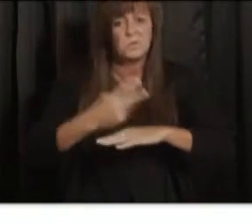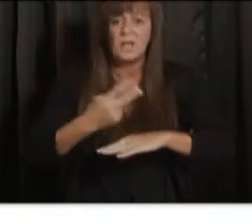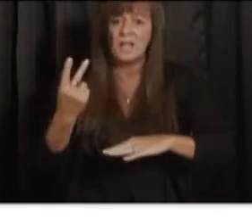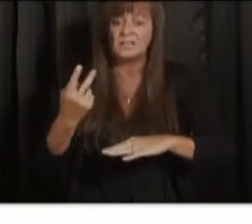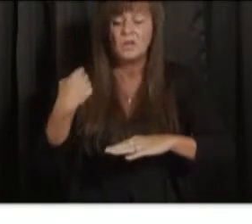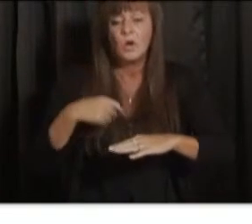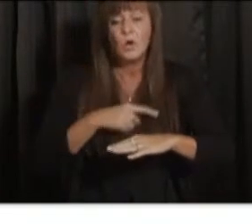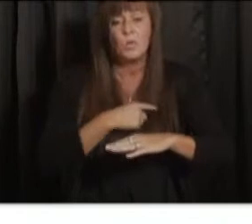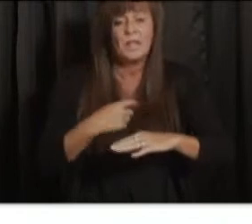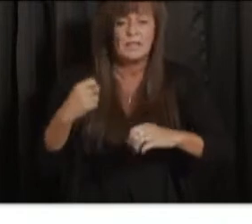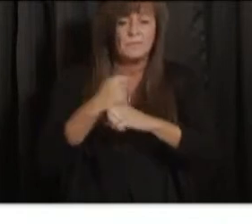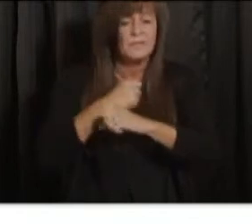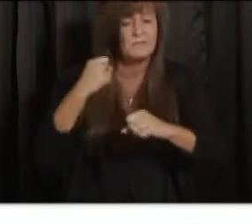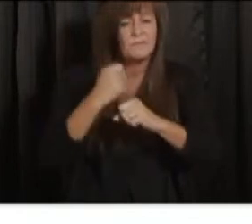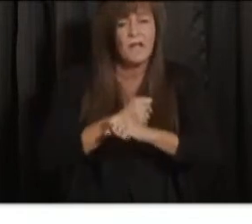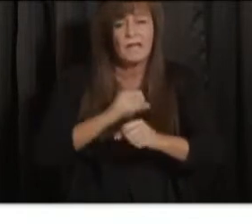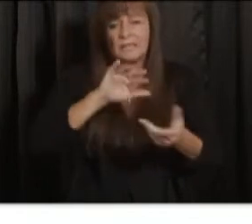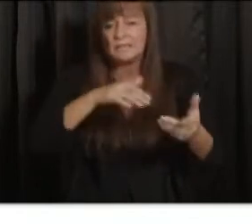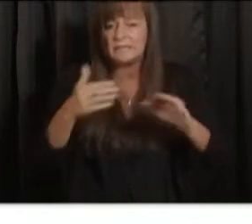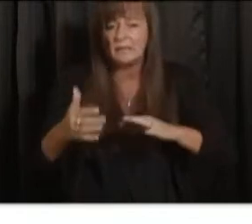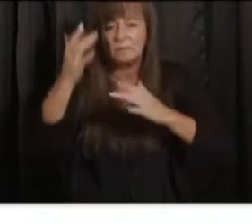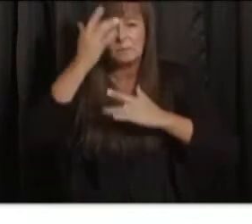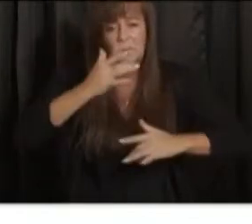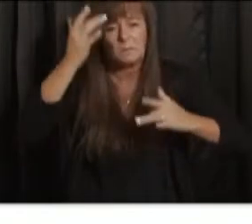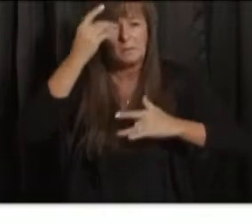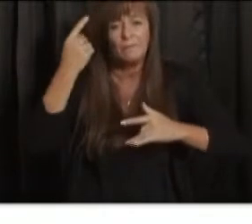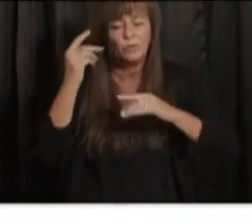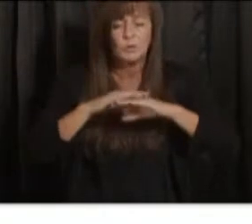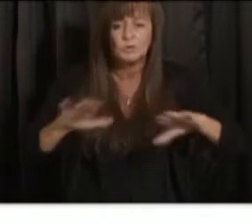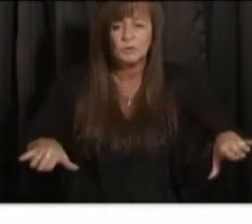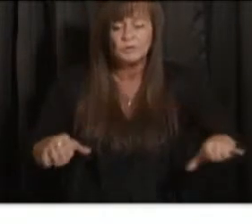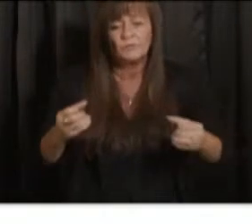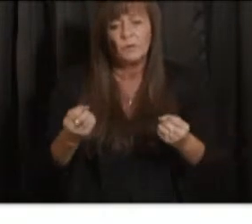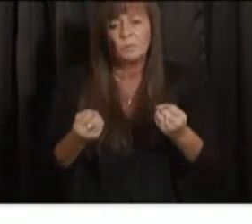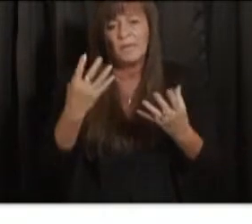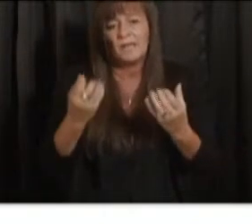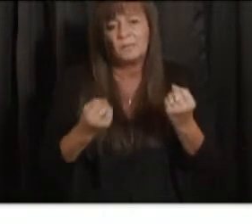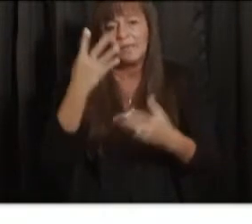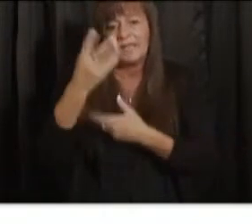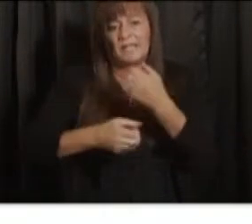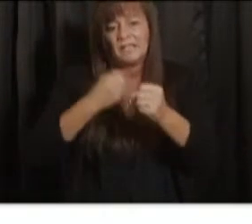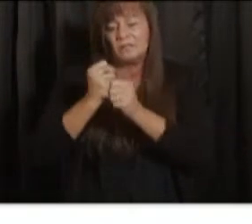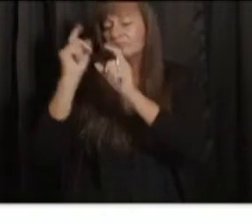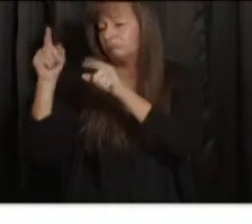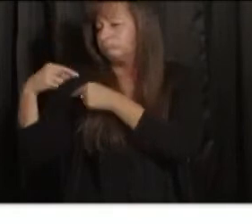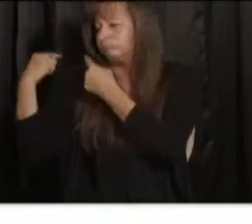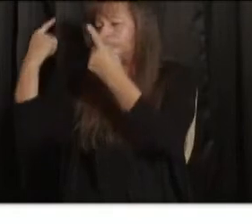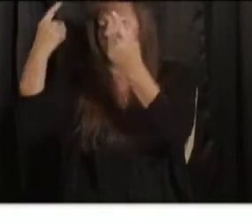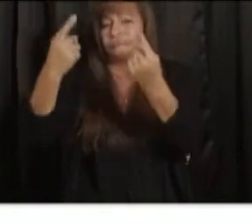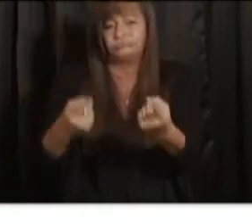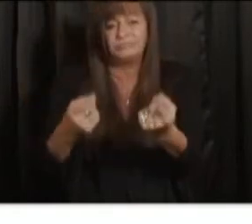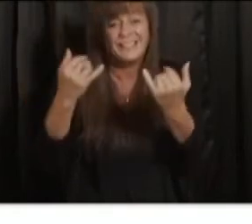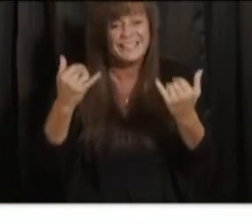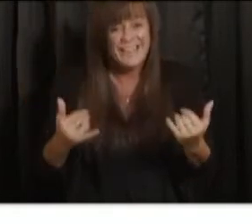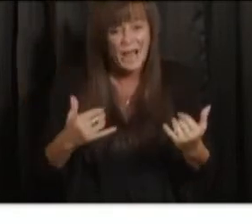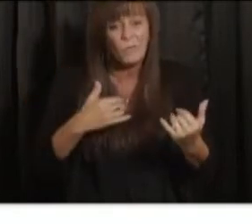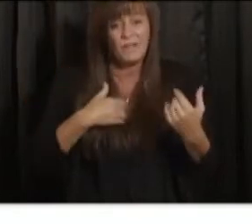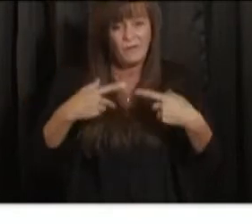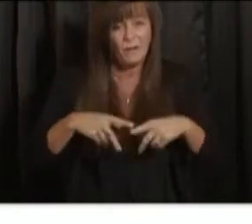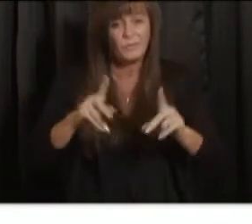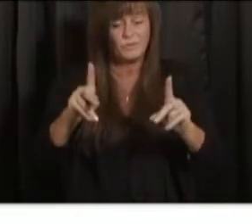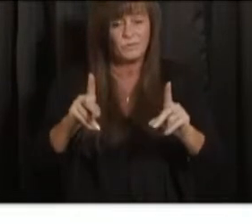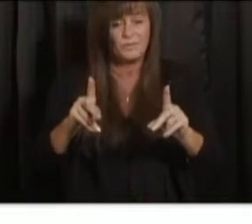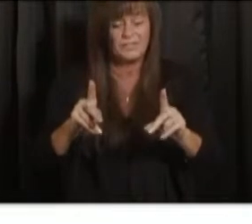diseases with childhood vaccines for decades. Now we have the opportunity to protect younger children from COVID the same